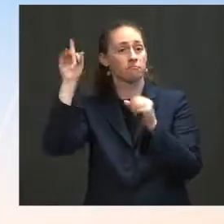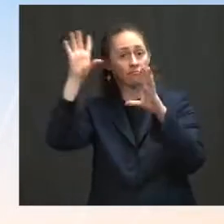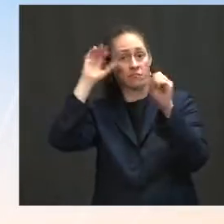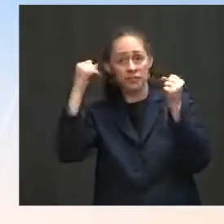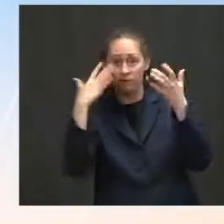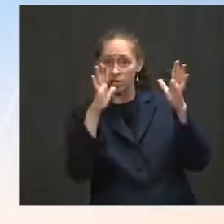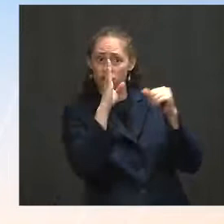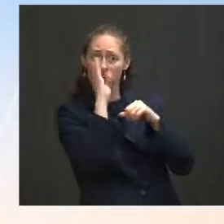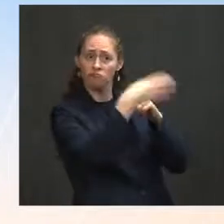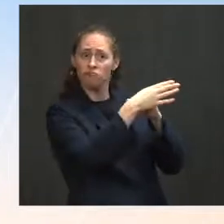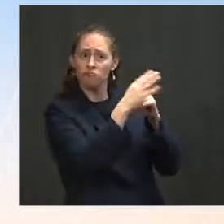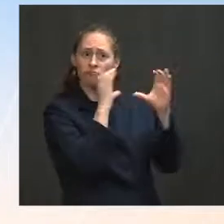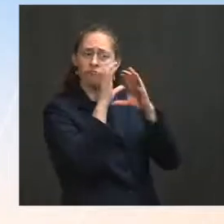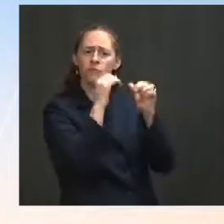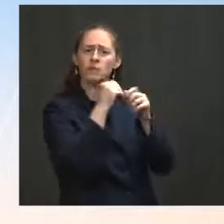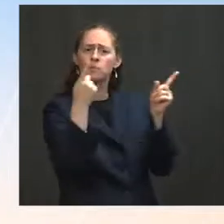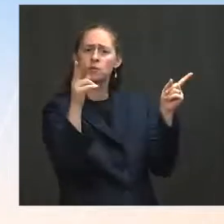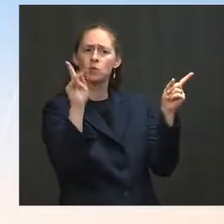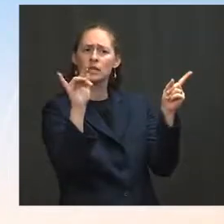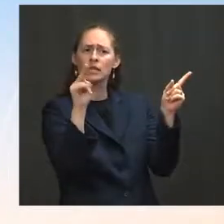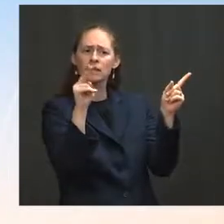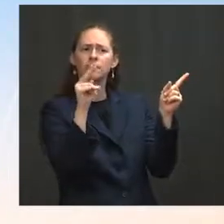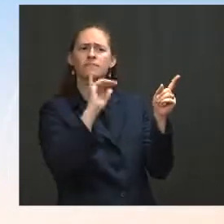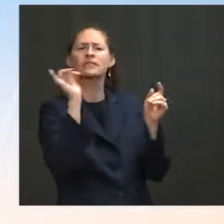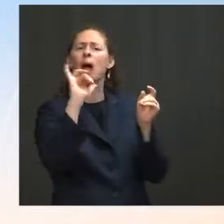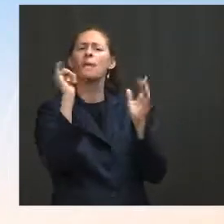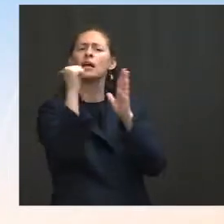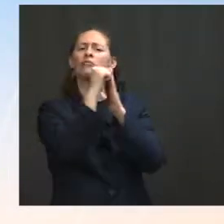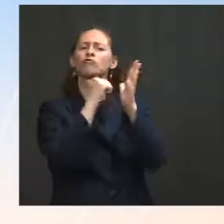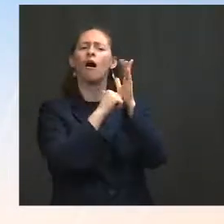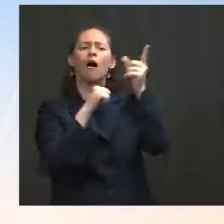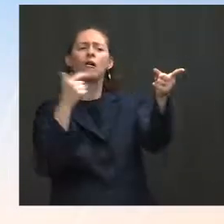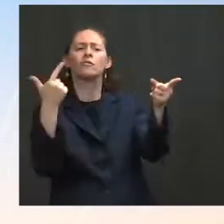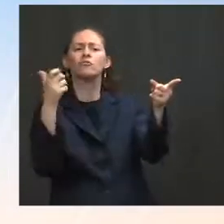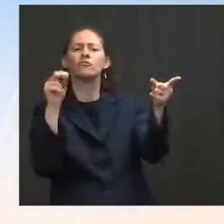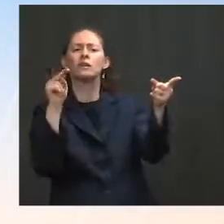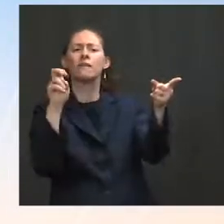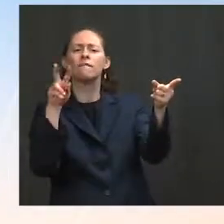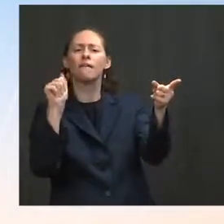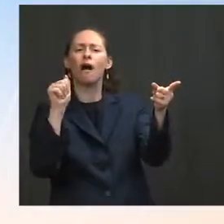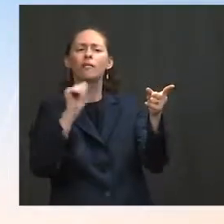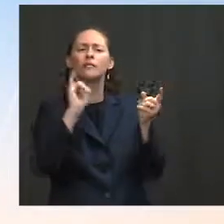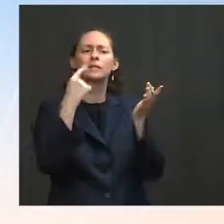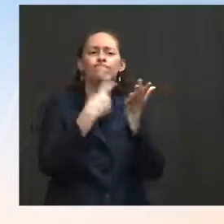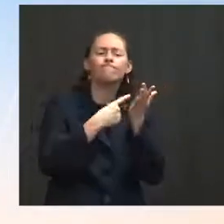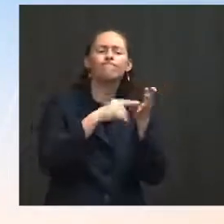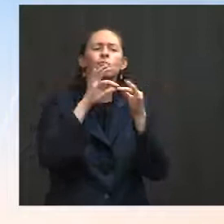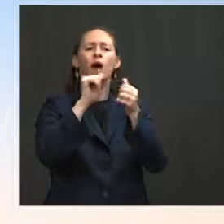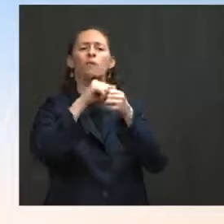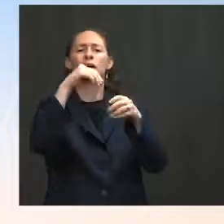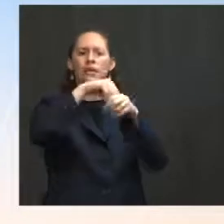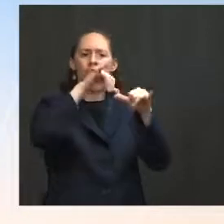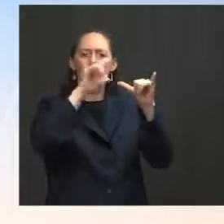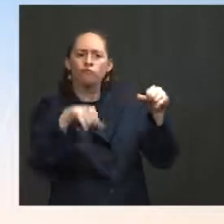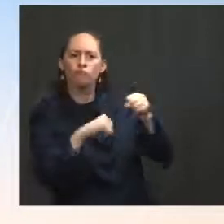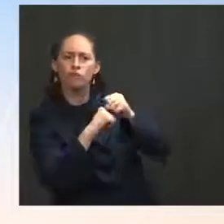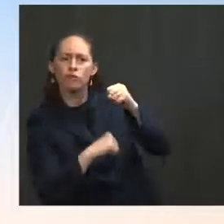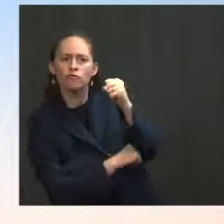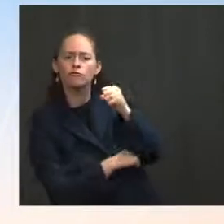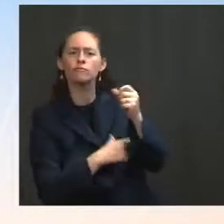Geneva about the types of critical infrastructure and parts of the U.S. economy that were off limits?